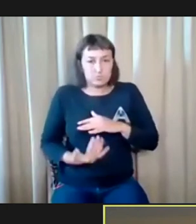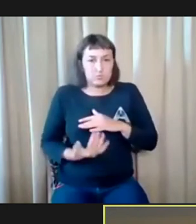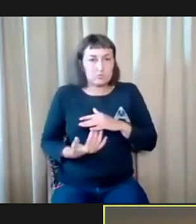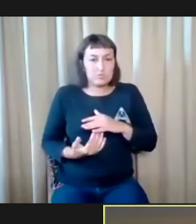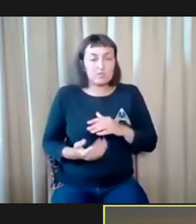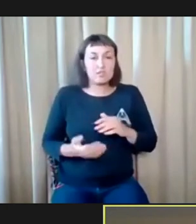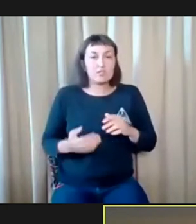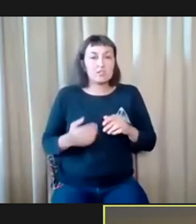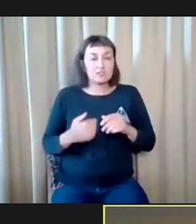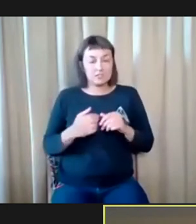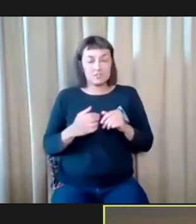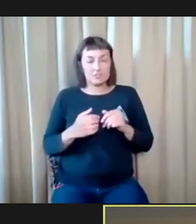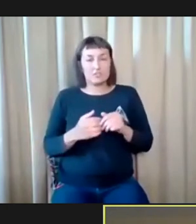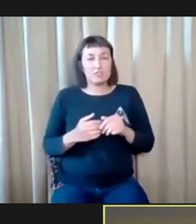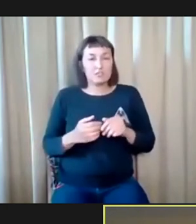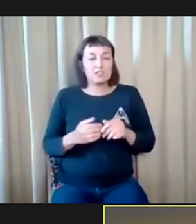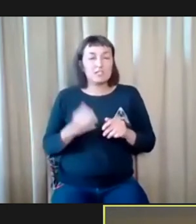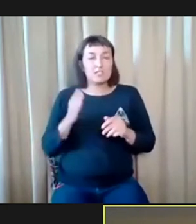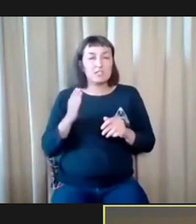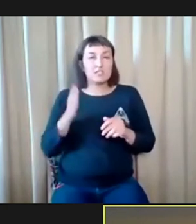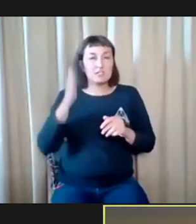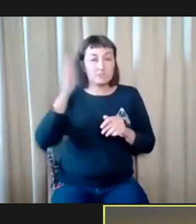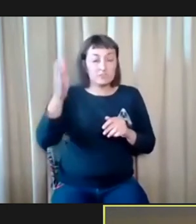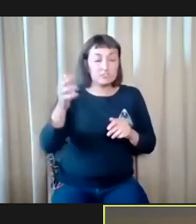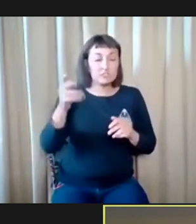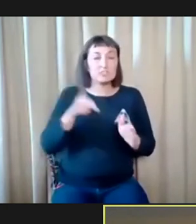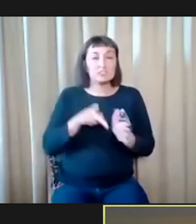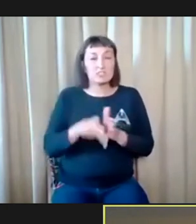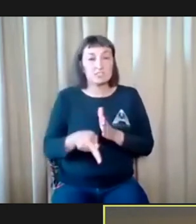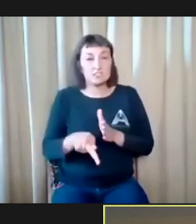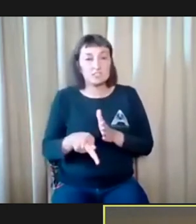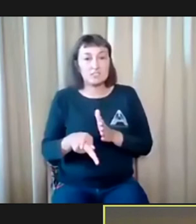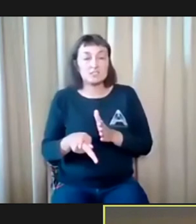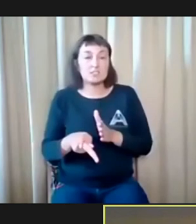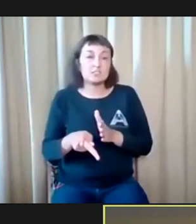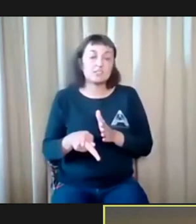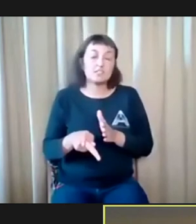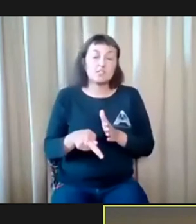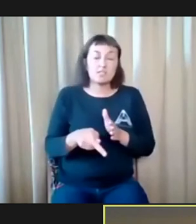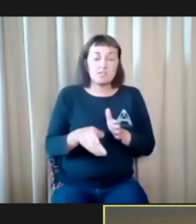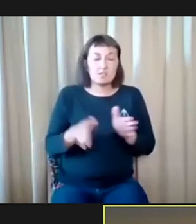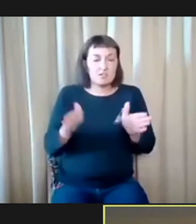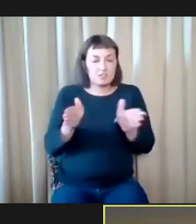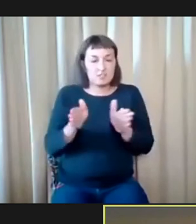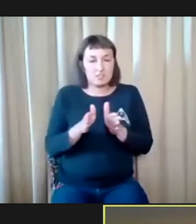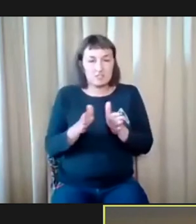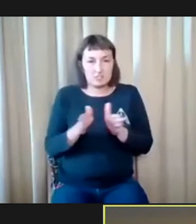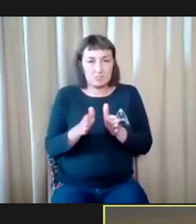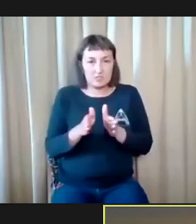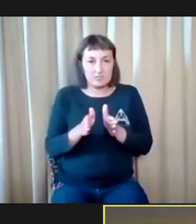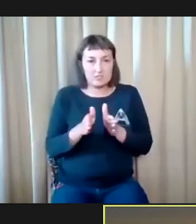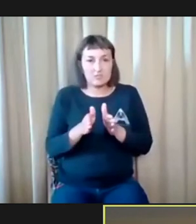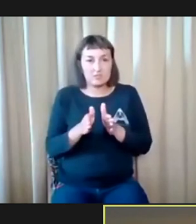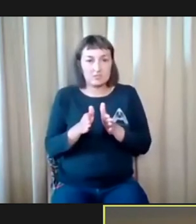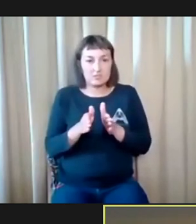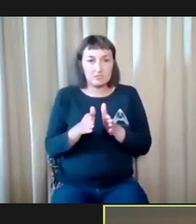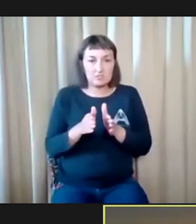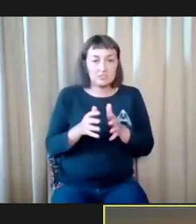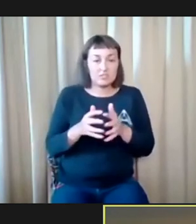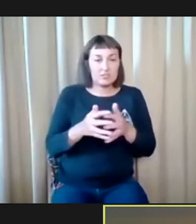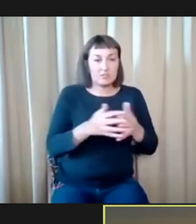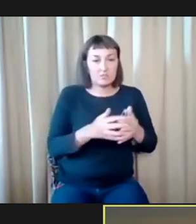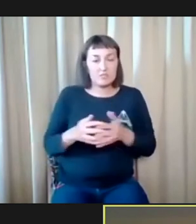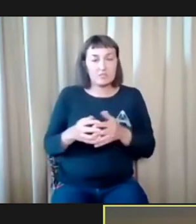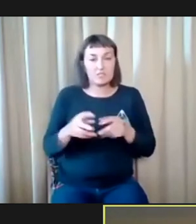hunting itself, because the hunters are a very small minority of America's population.